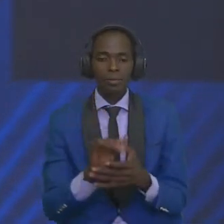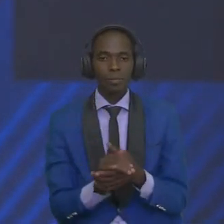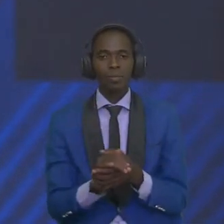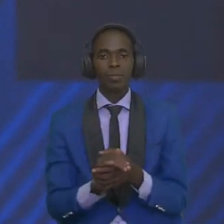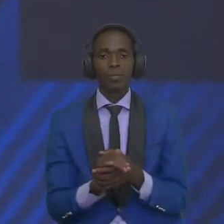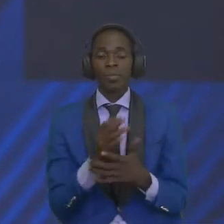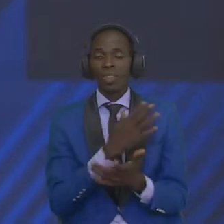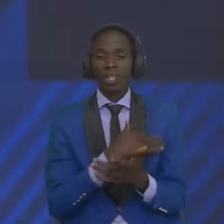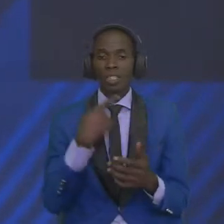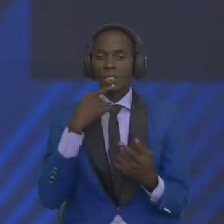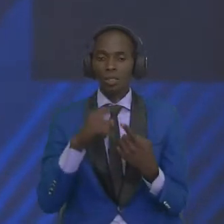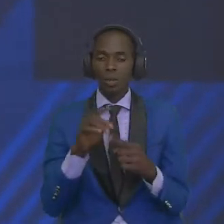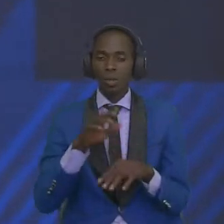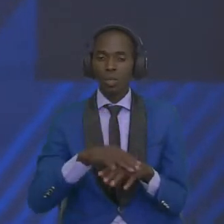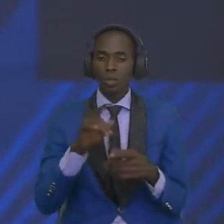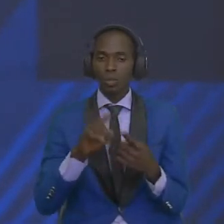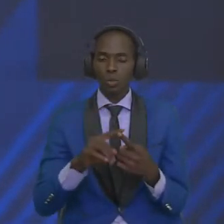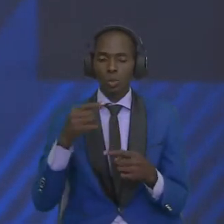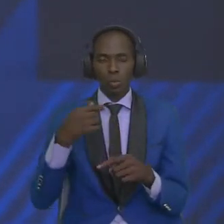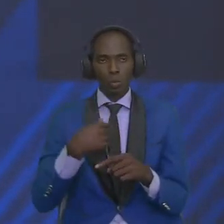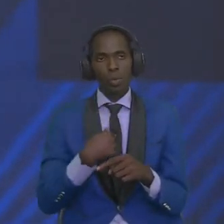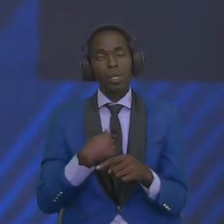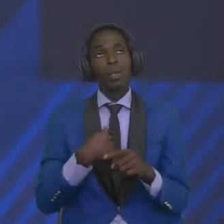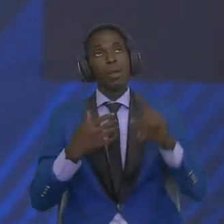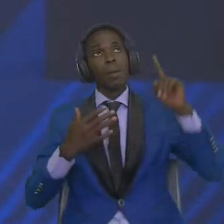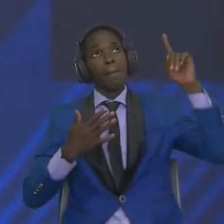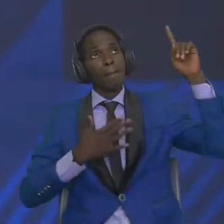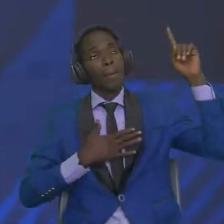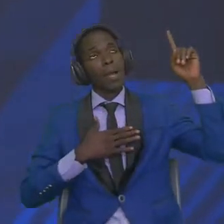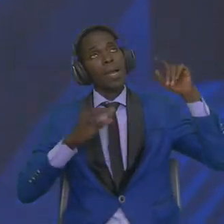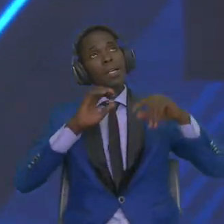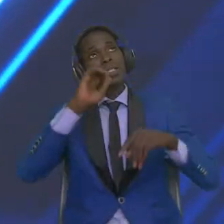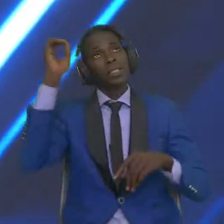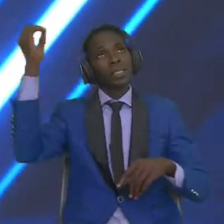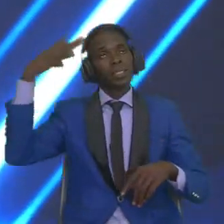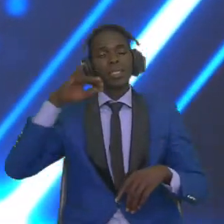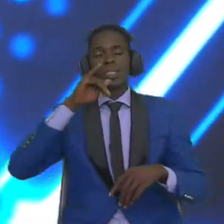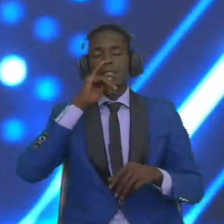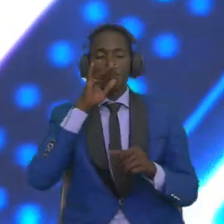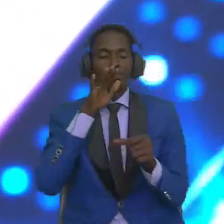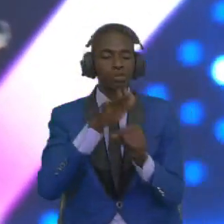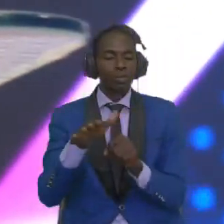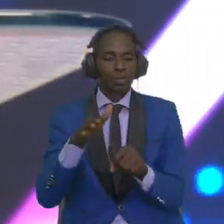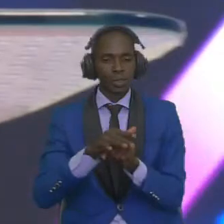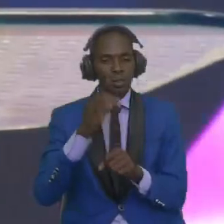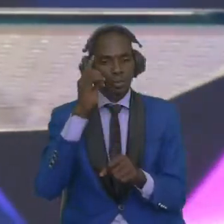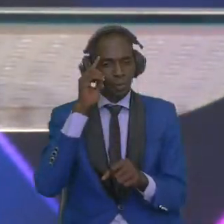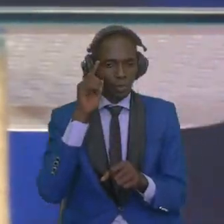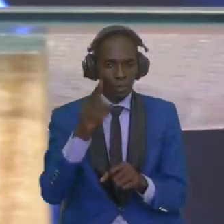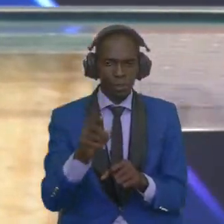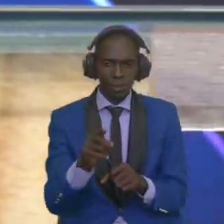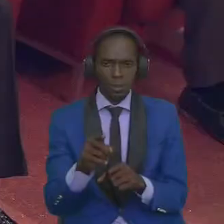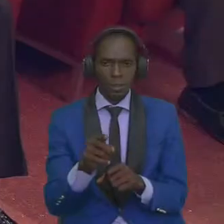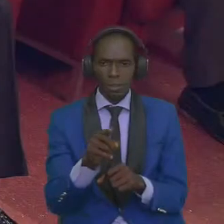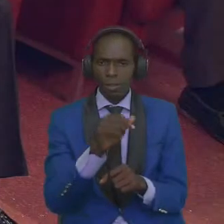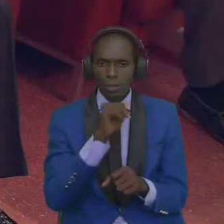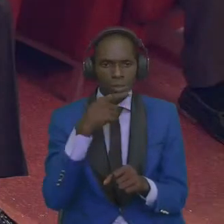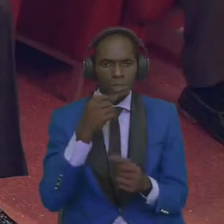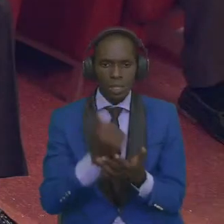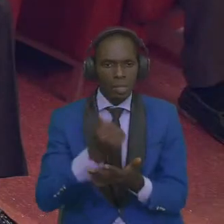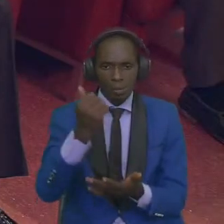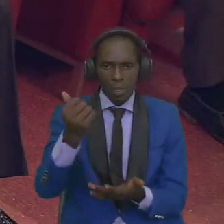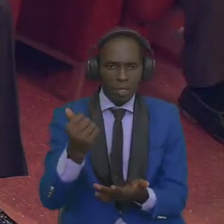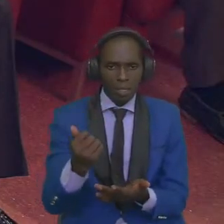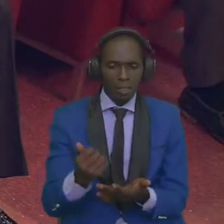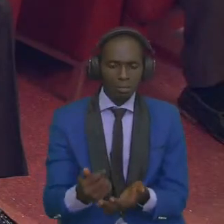verse 9, and he said unto me, my grace is sufficient for thee. You didn't say amen to